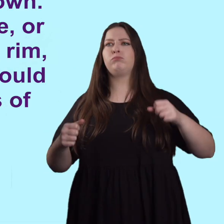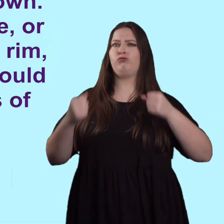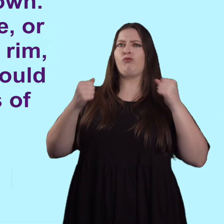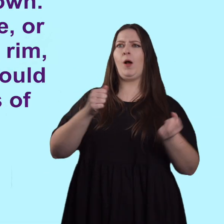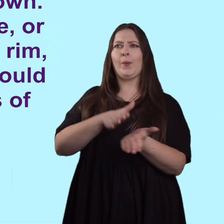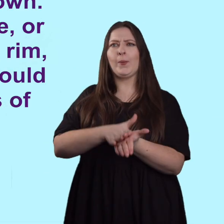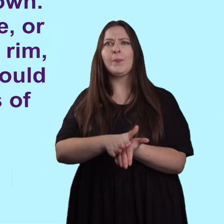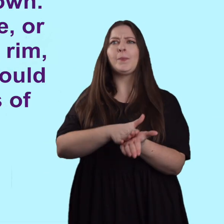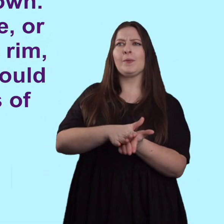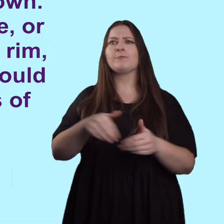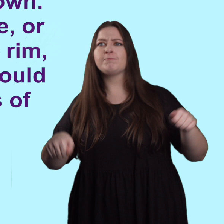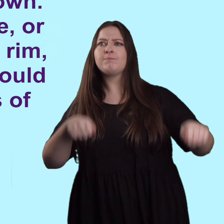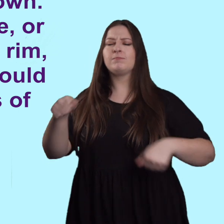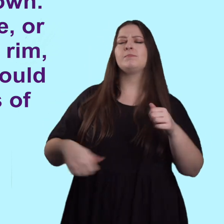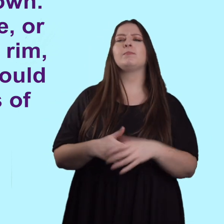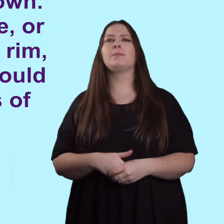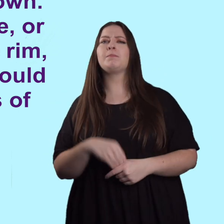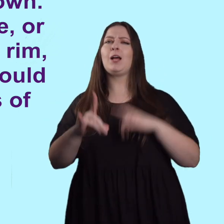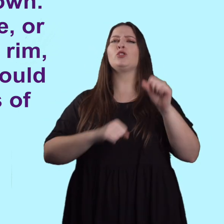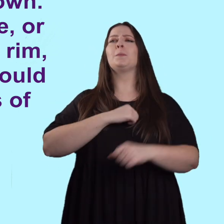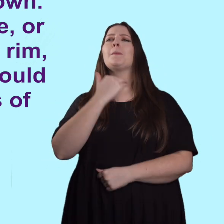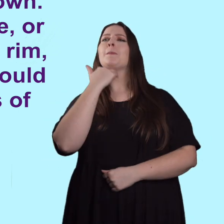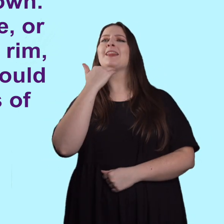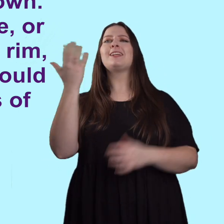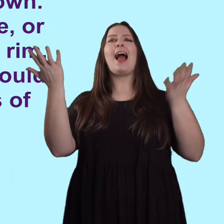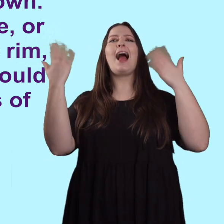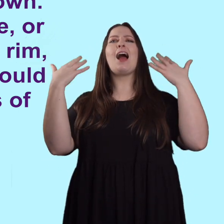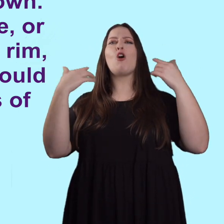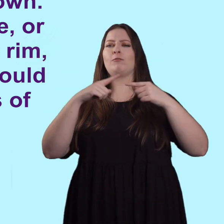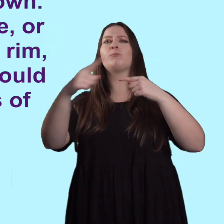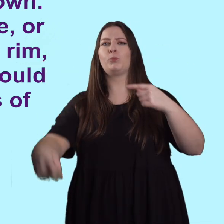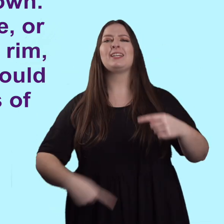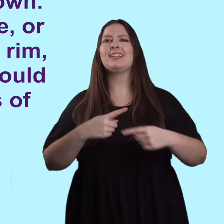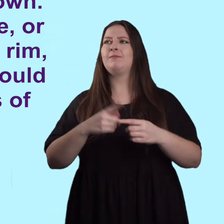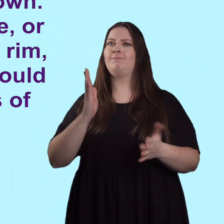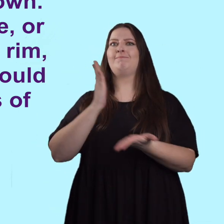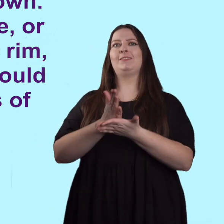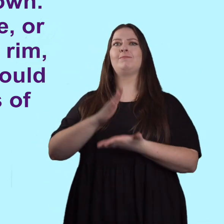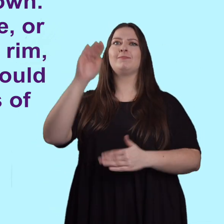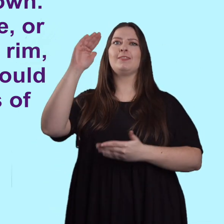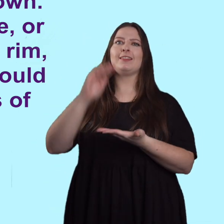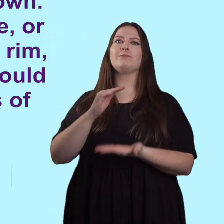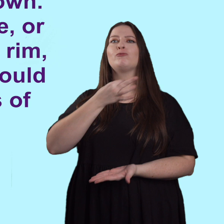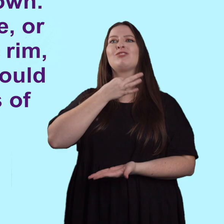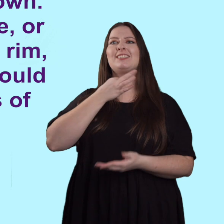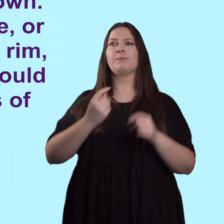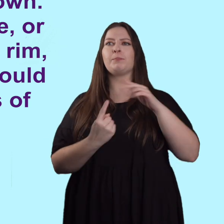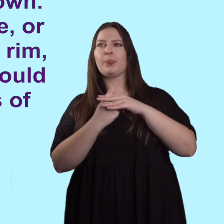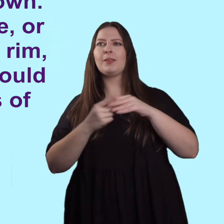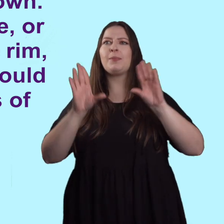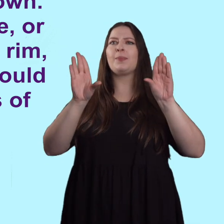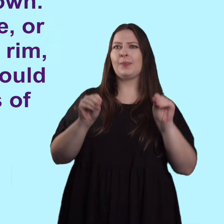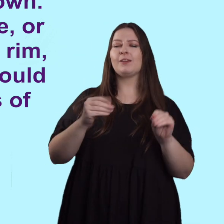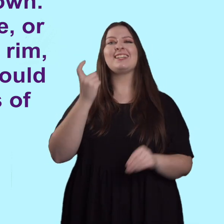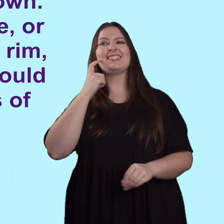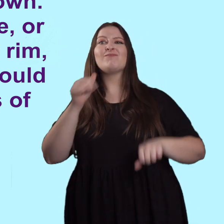A tire should grip the road and absorb shocks. If the tire has enough air, it protects against punctures and should be easier to